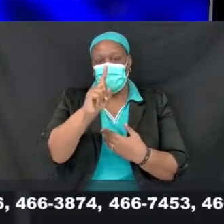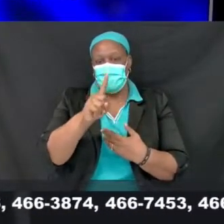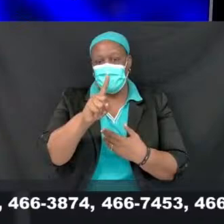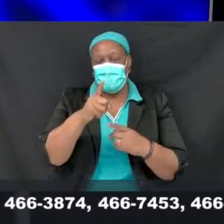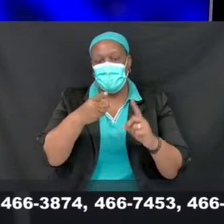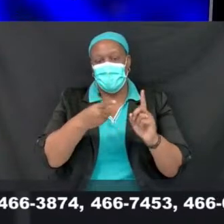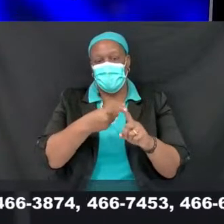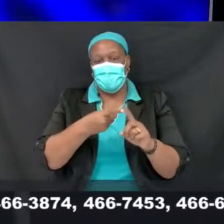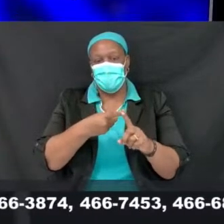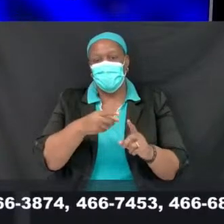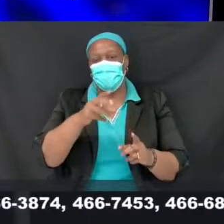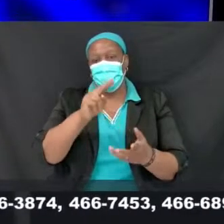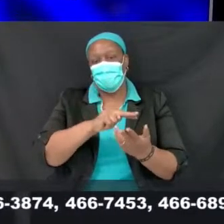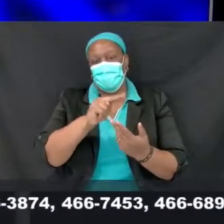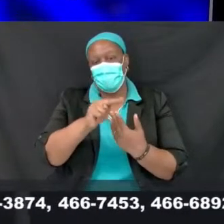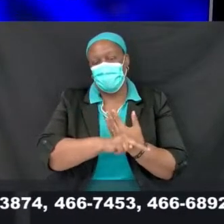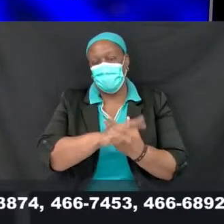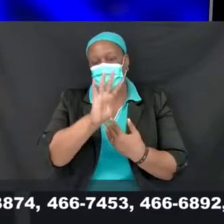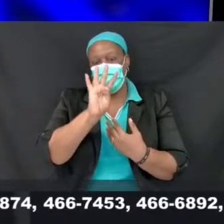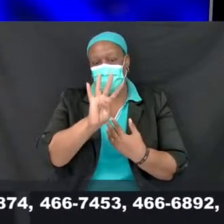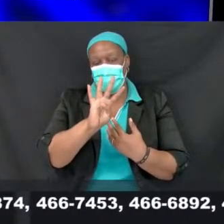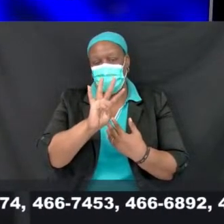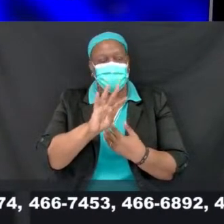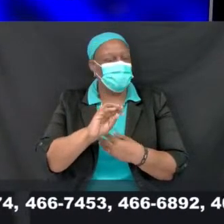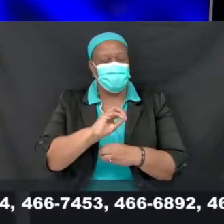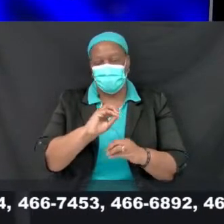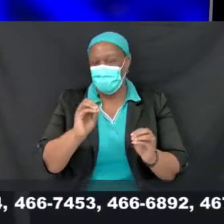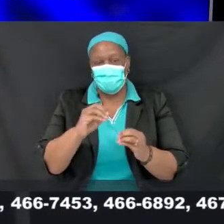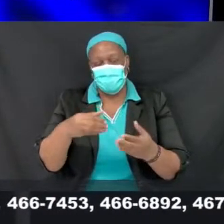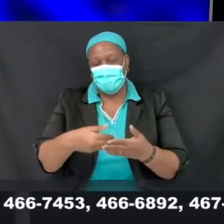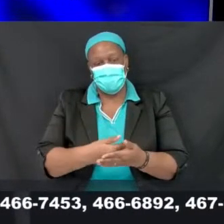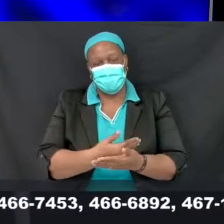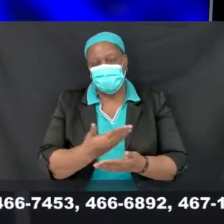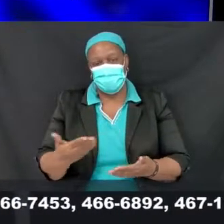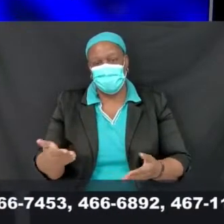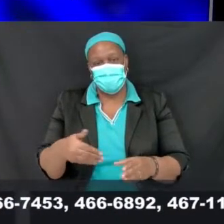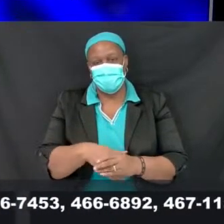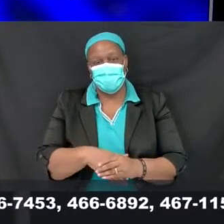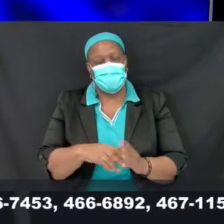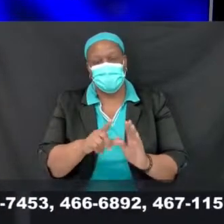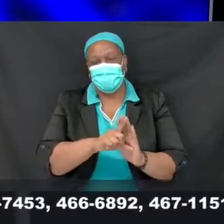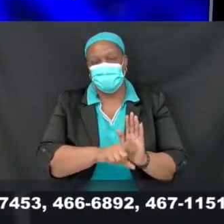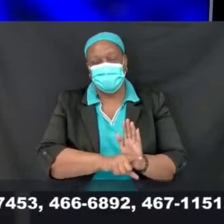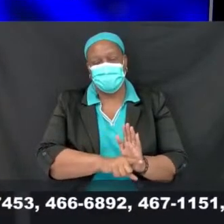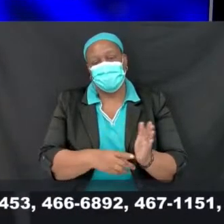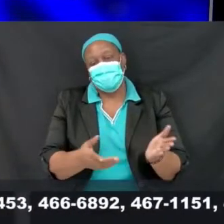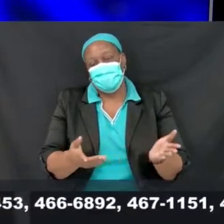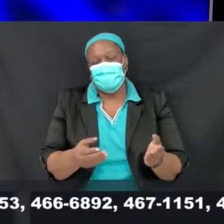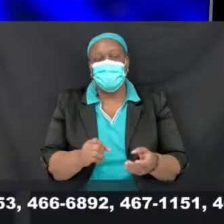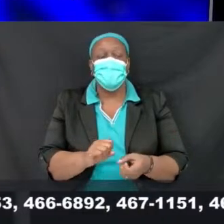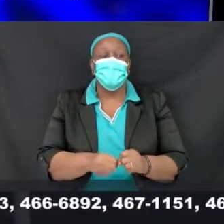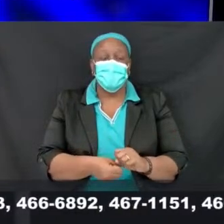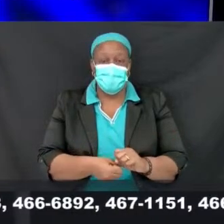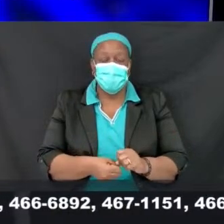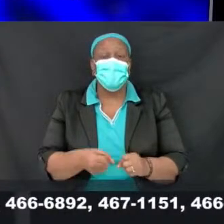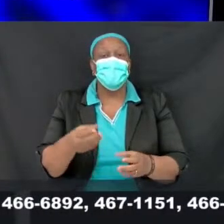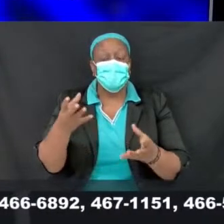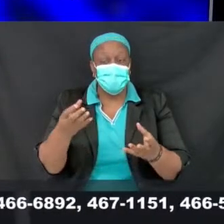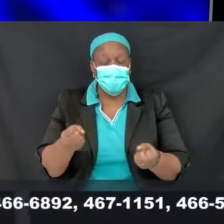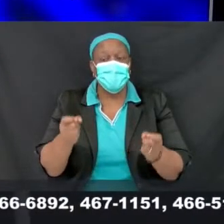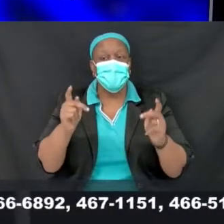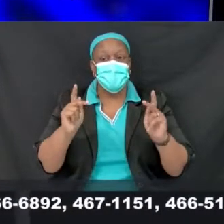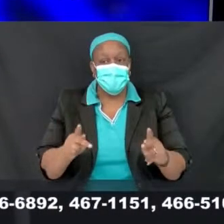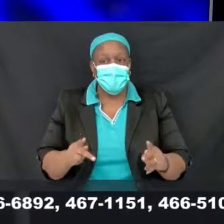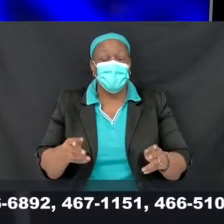November 4th. No new provisions have been included in these regulations. Therefore, we expect